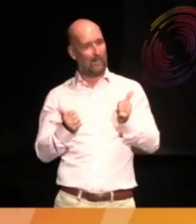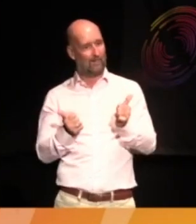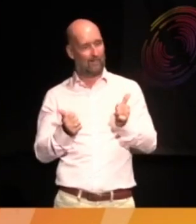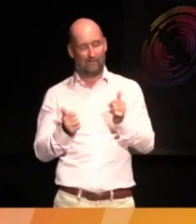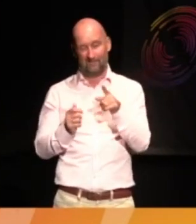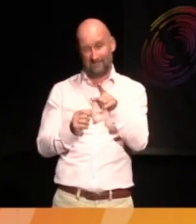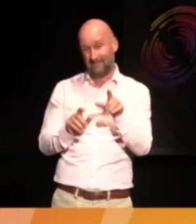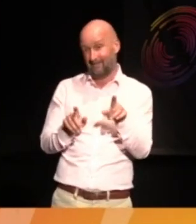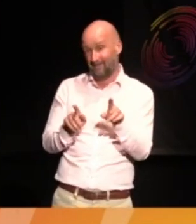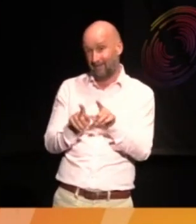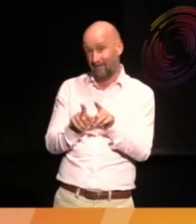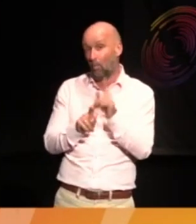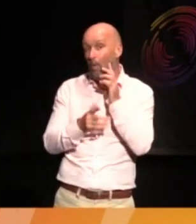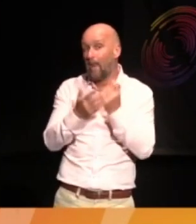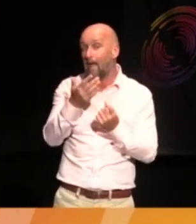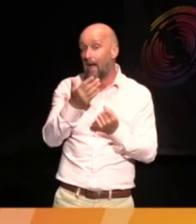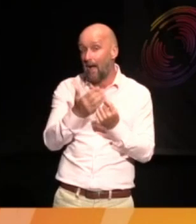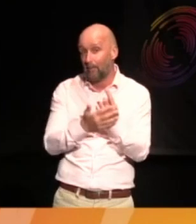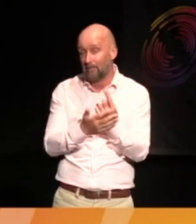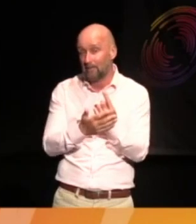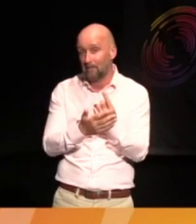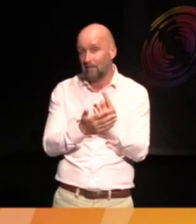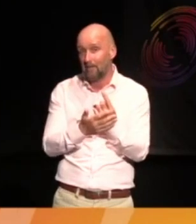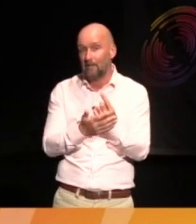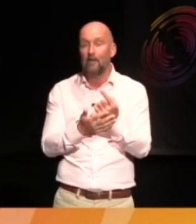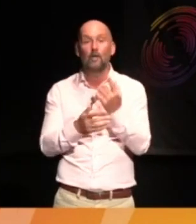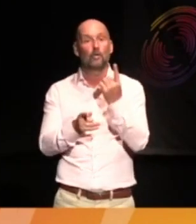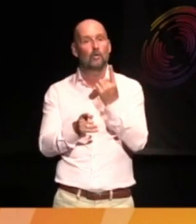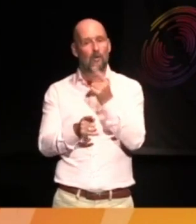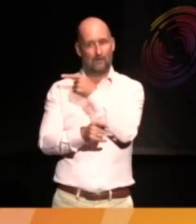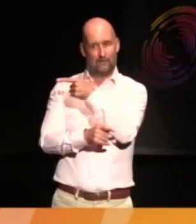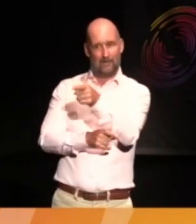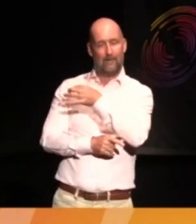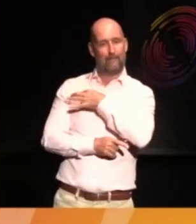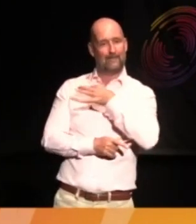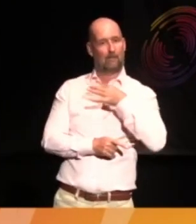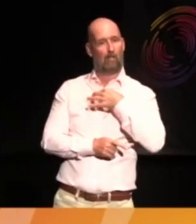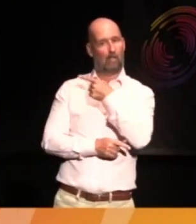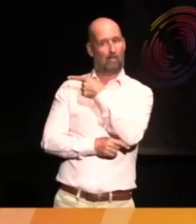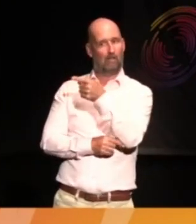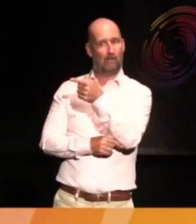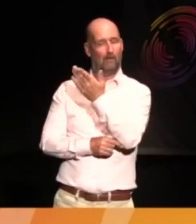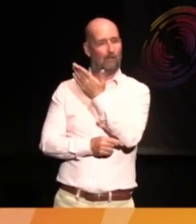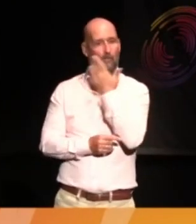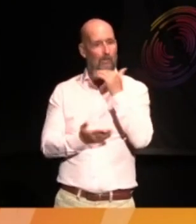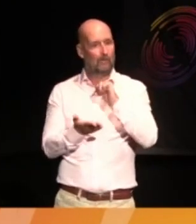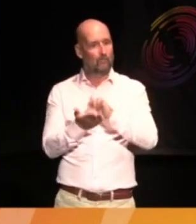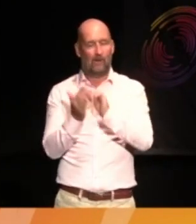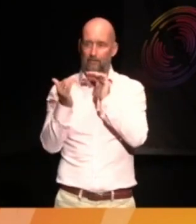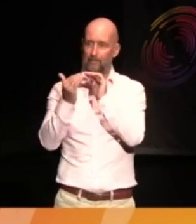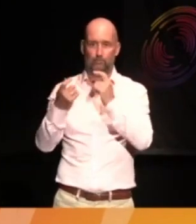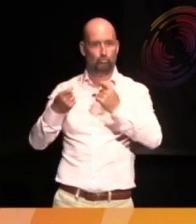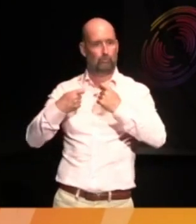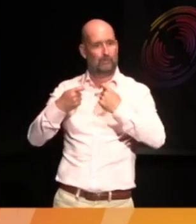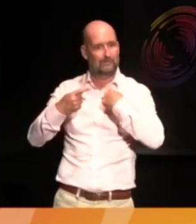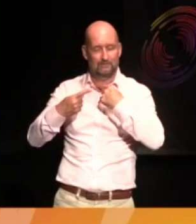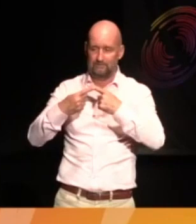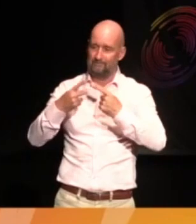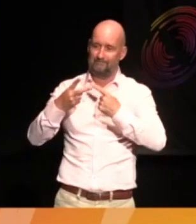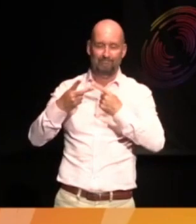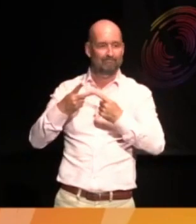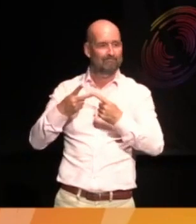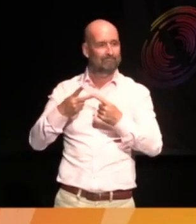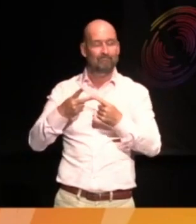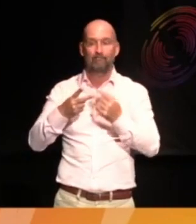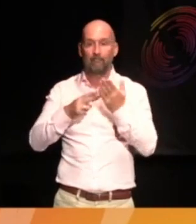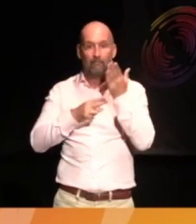And when that happens from the medical profession, it means you don't get the treatment that you need. It means it's really hard to go